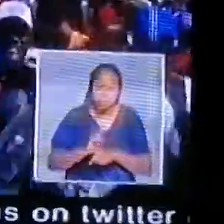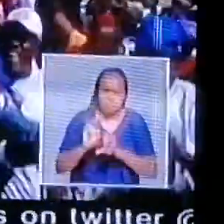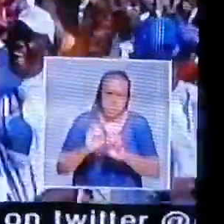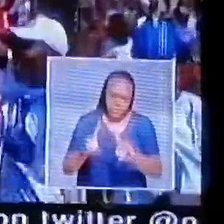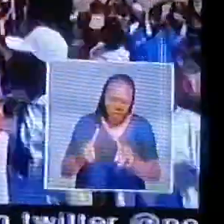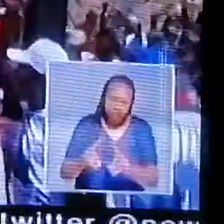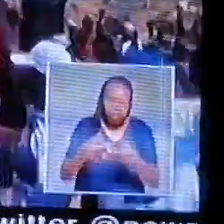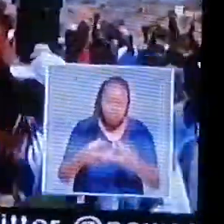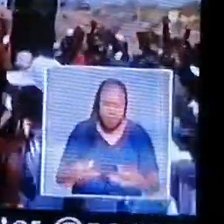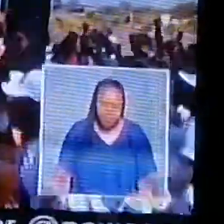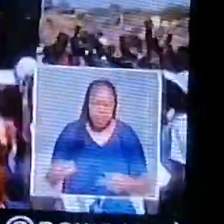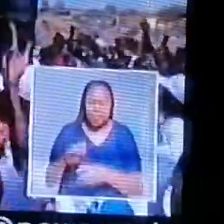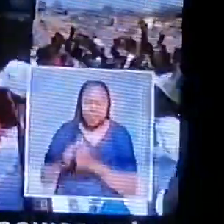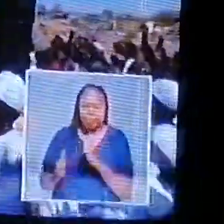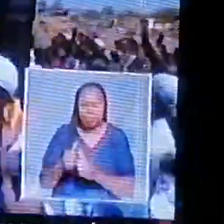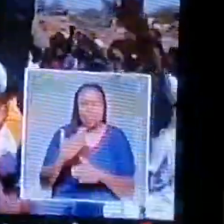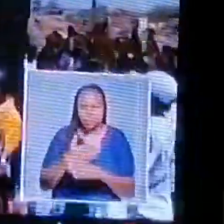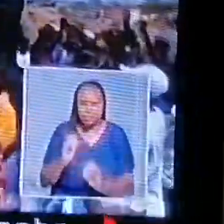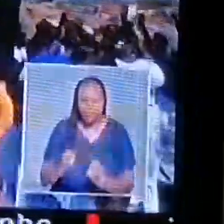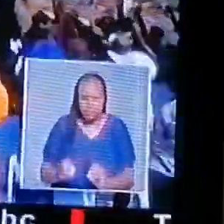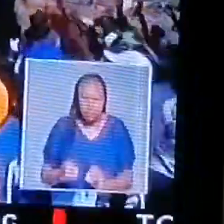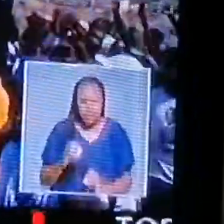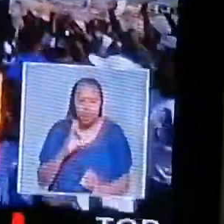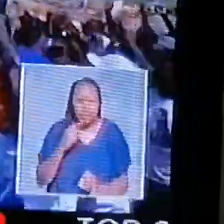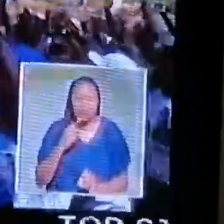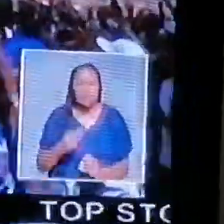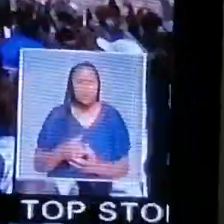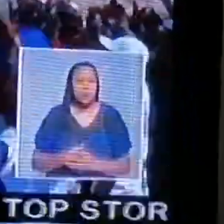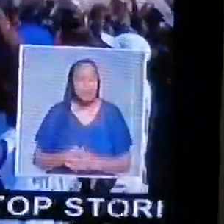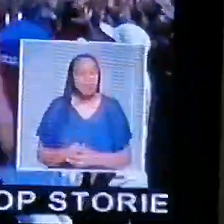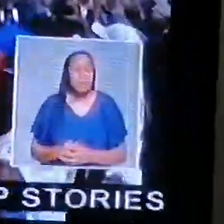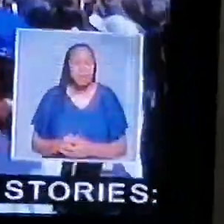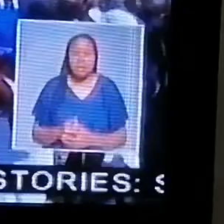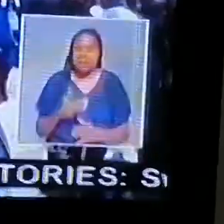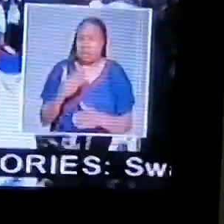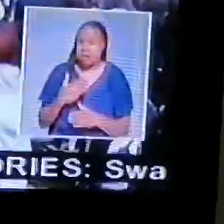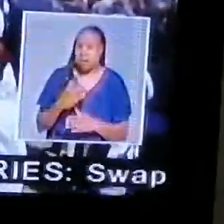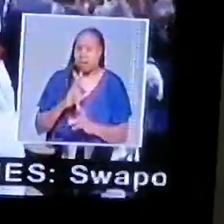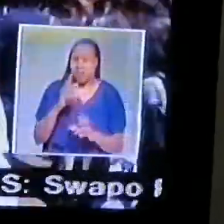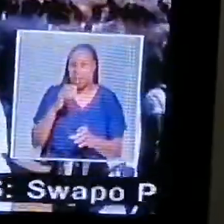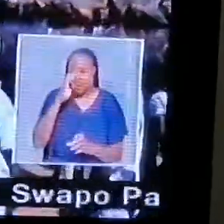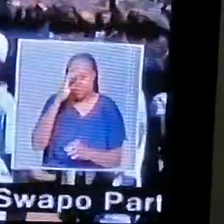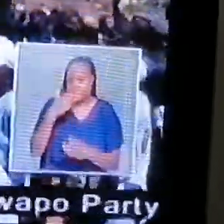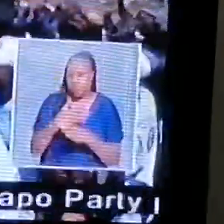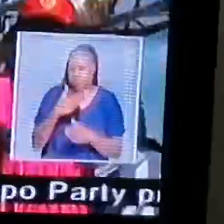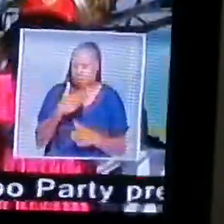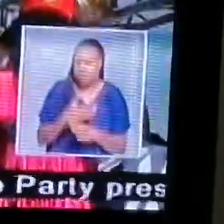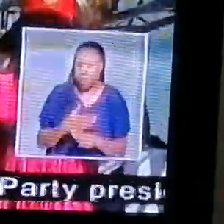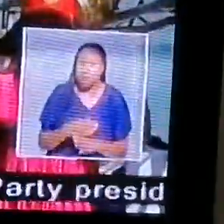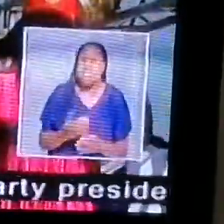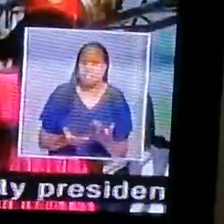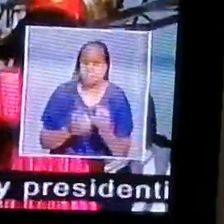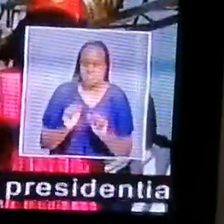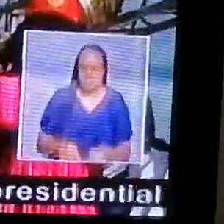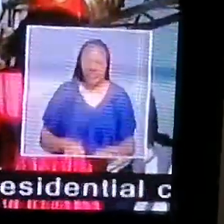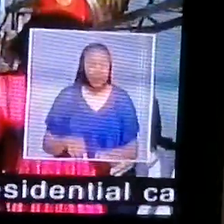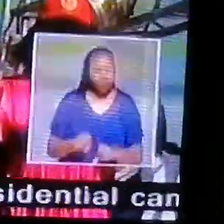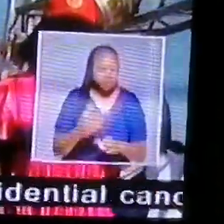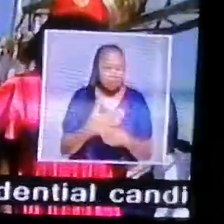address unemployment through what he termed verifiable job seekers allowance.